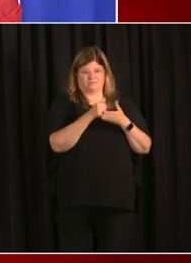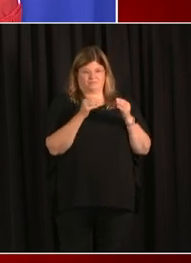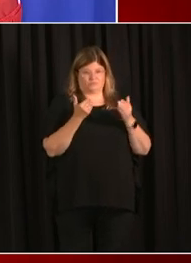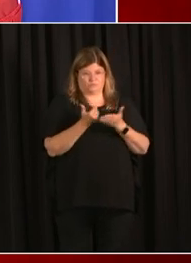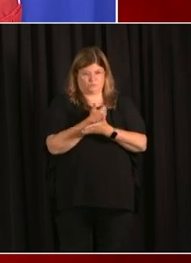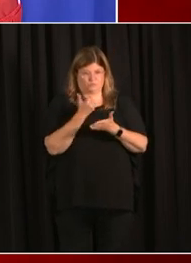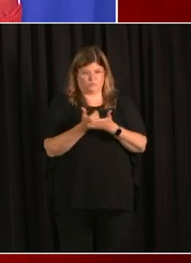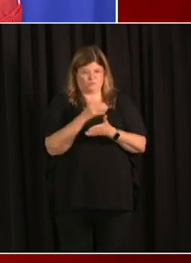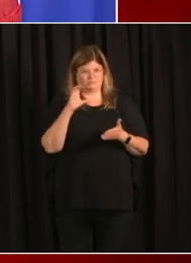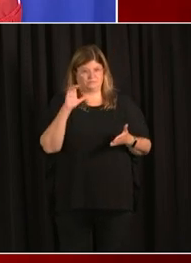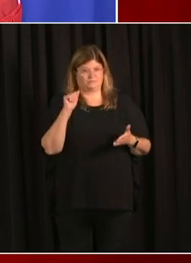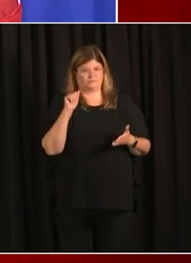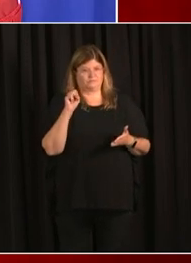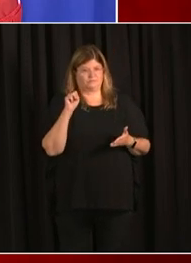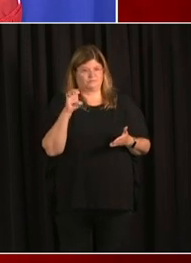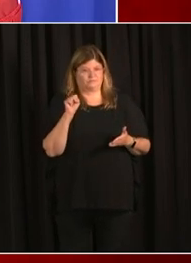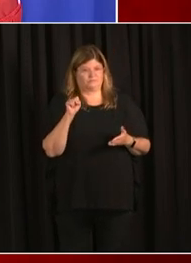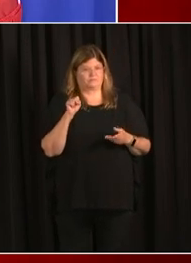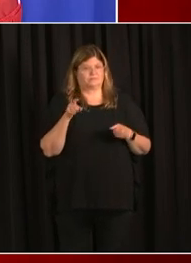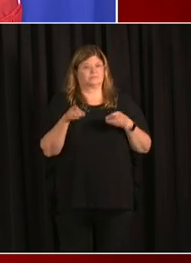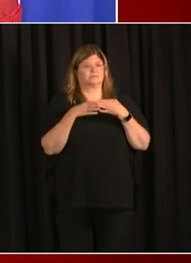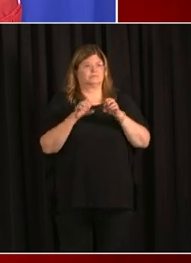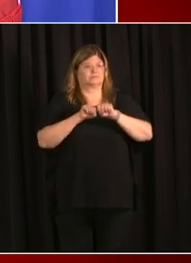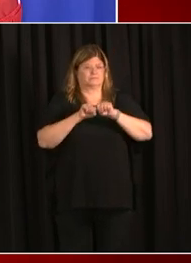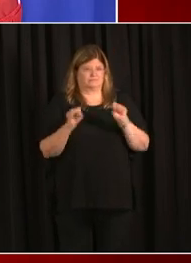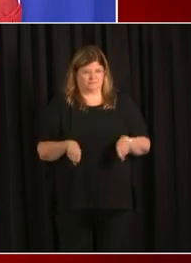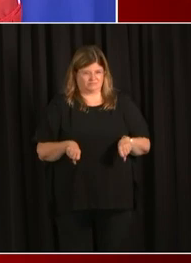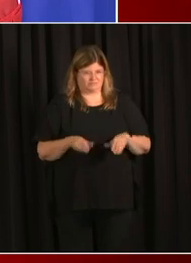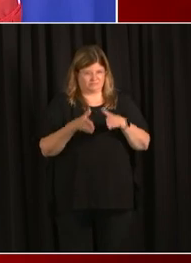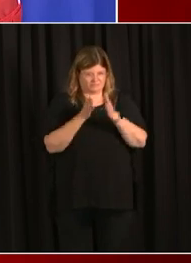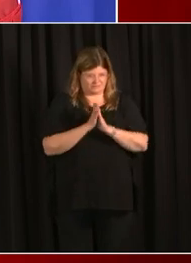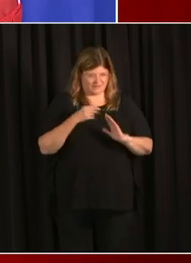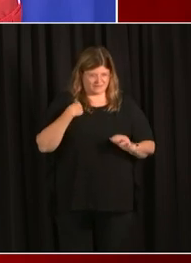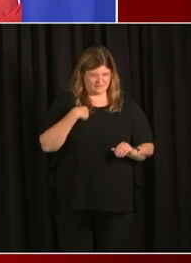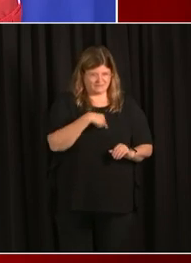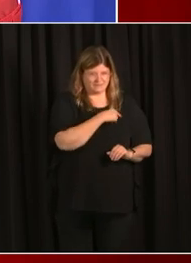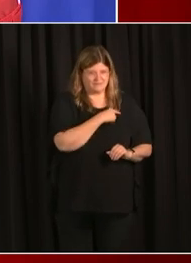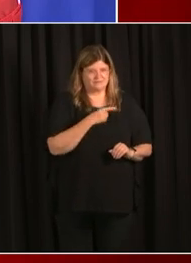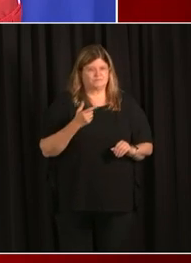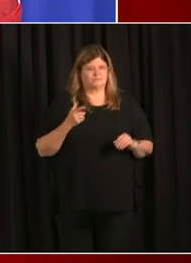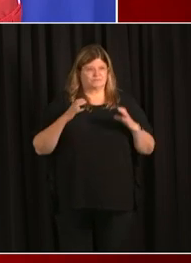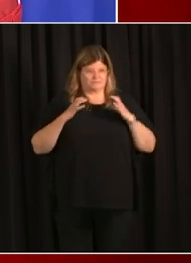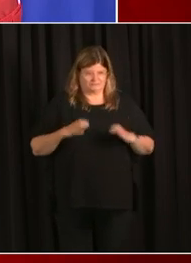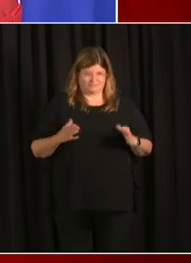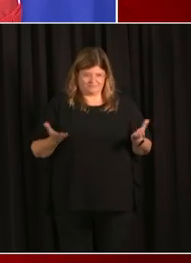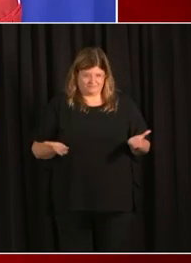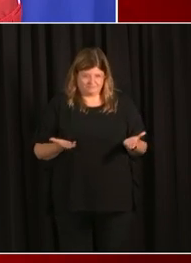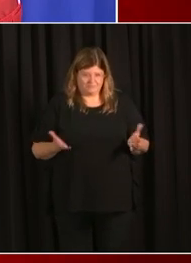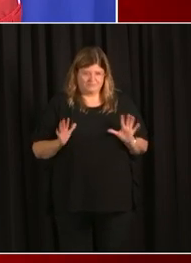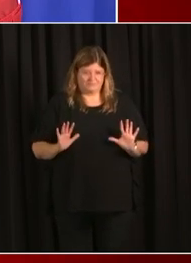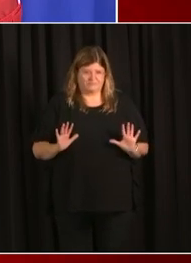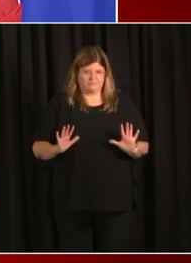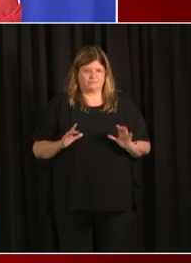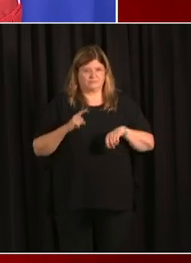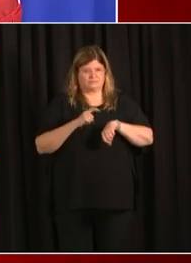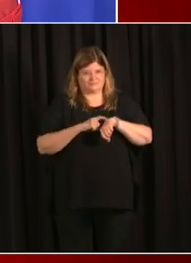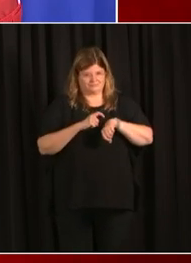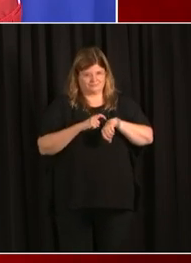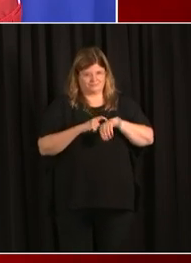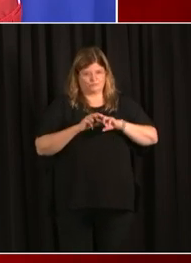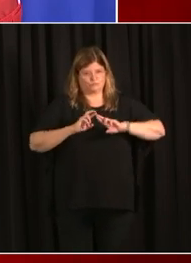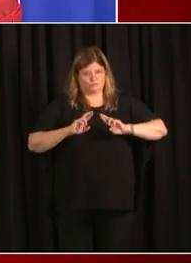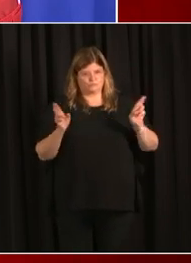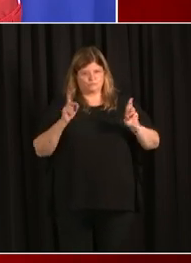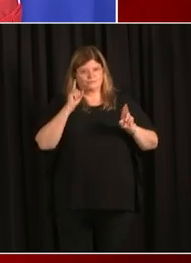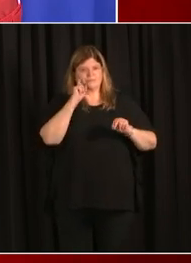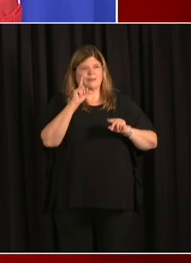I think that's what the public health system would ask of us as citizens, to give it the time to be ready for sick